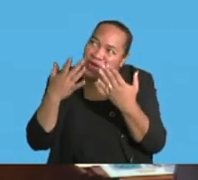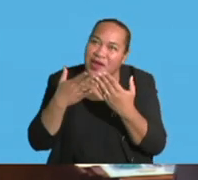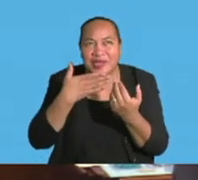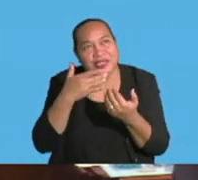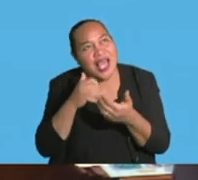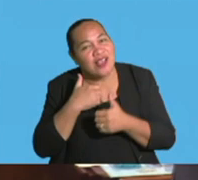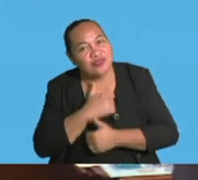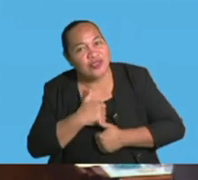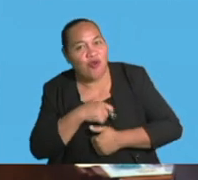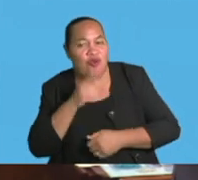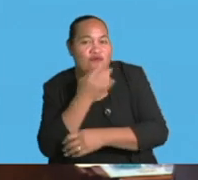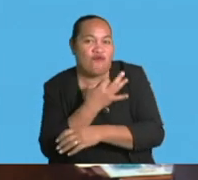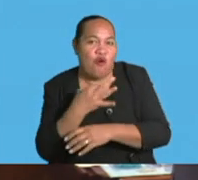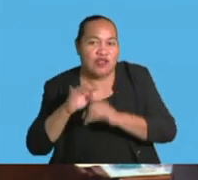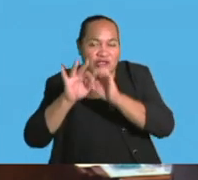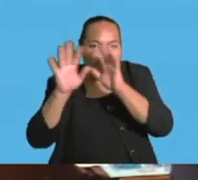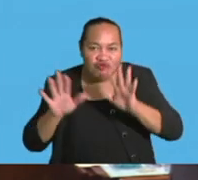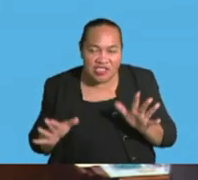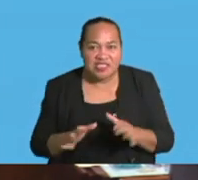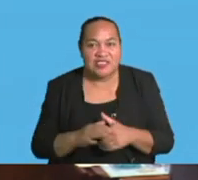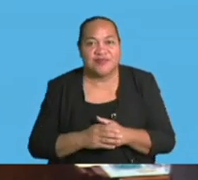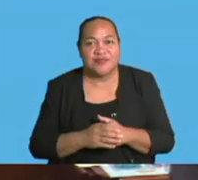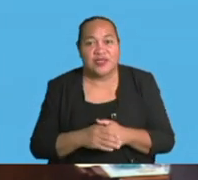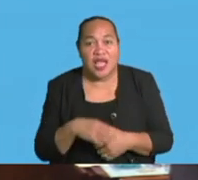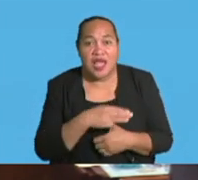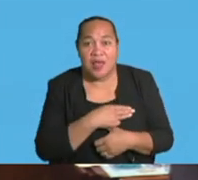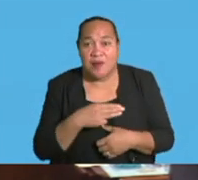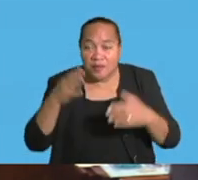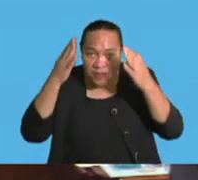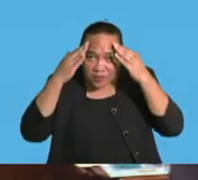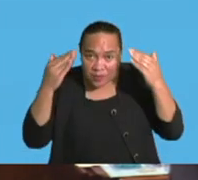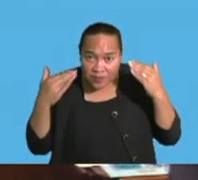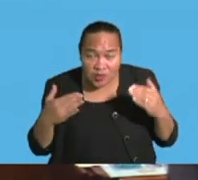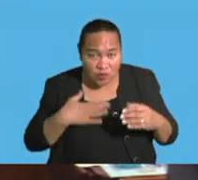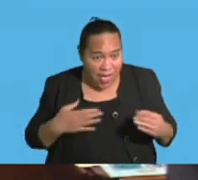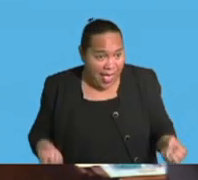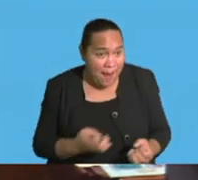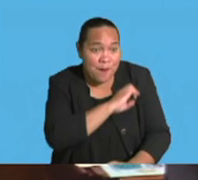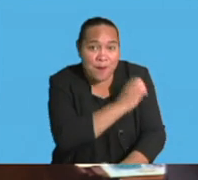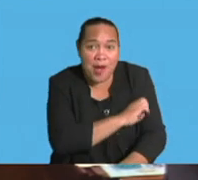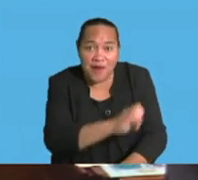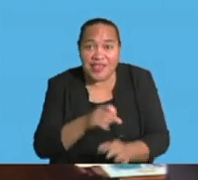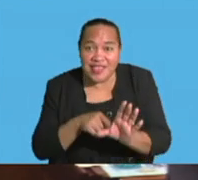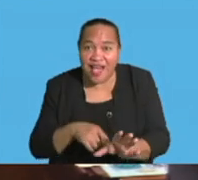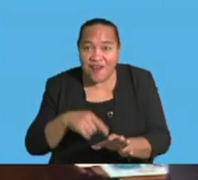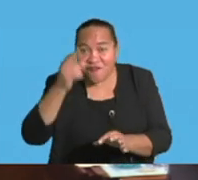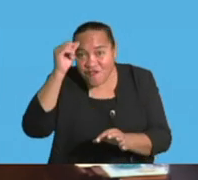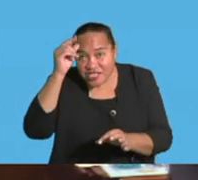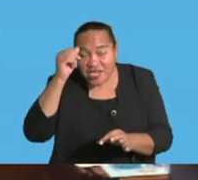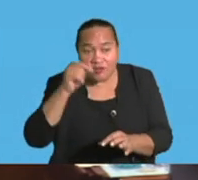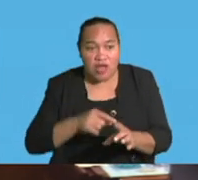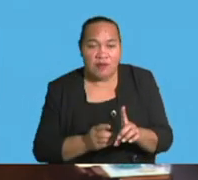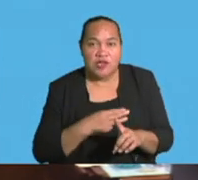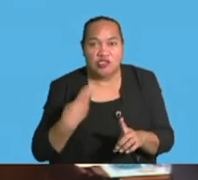trees and forests. Honorable Speaker said, on empowering young Fijians, the Ministry's development initiative have